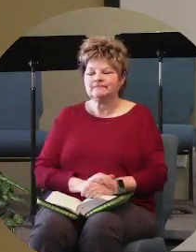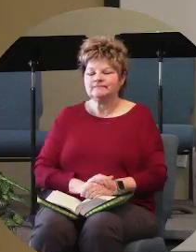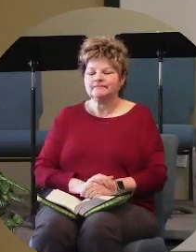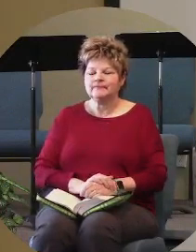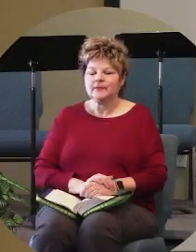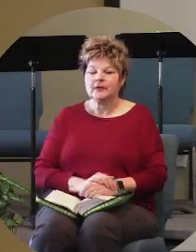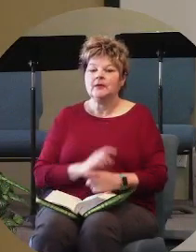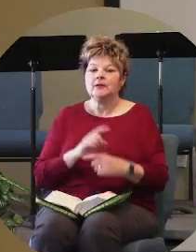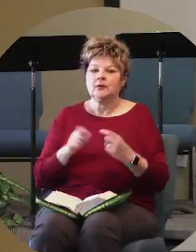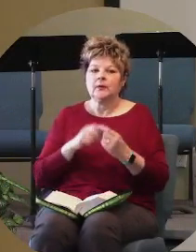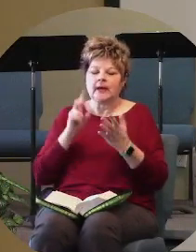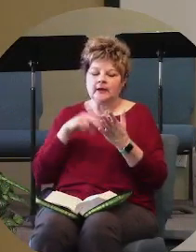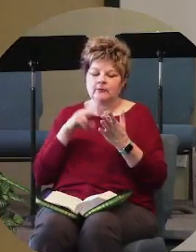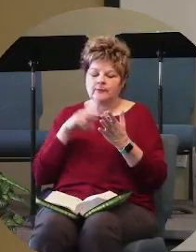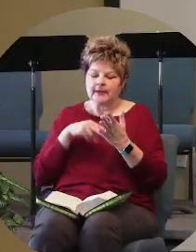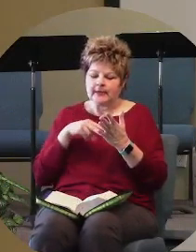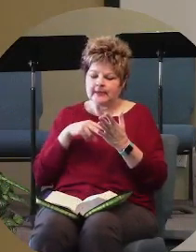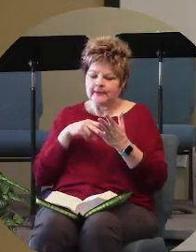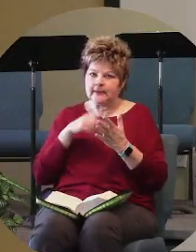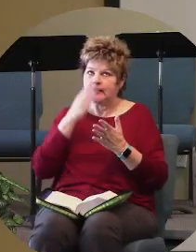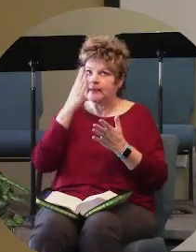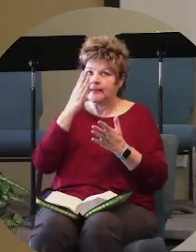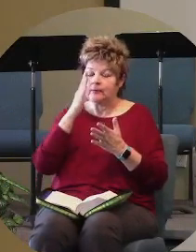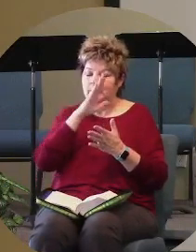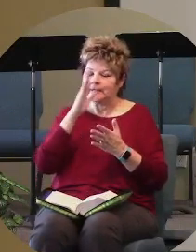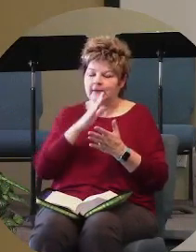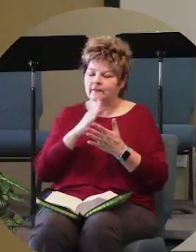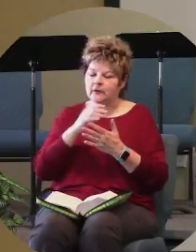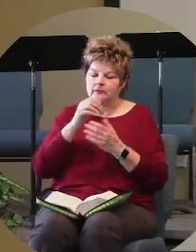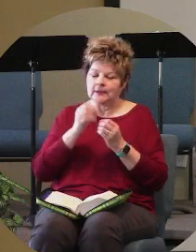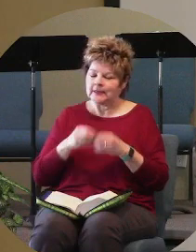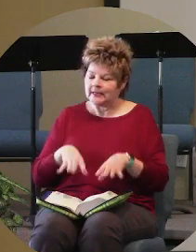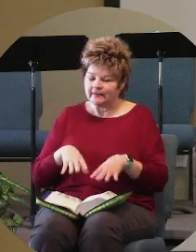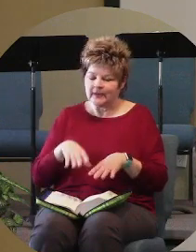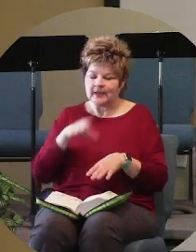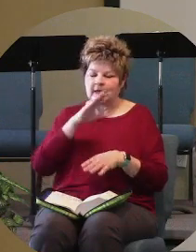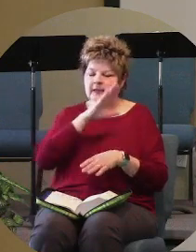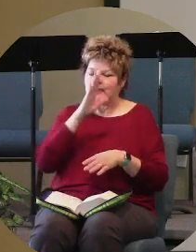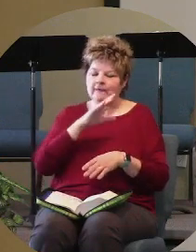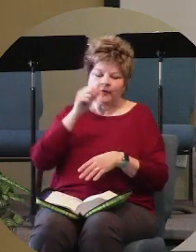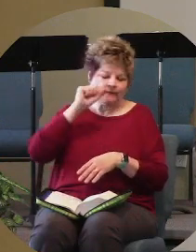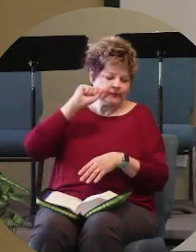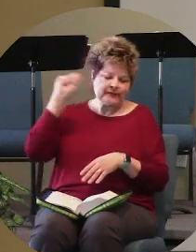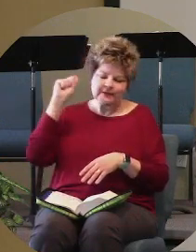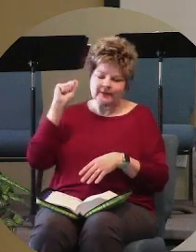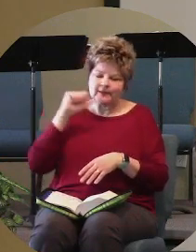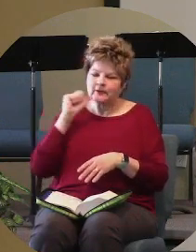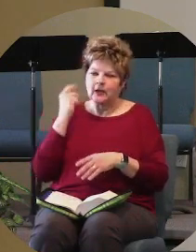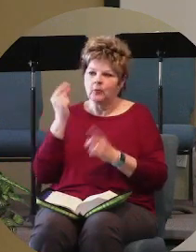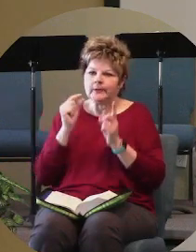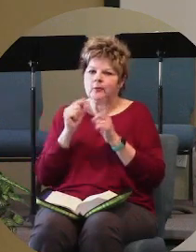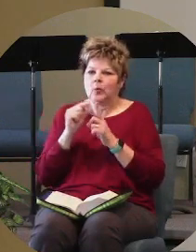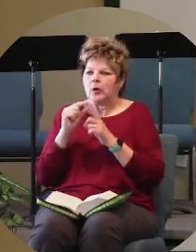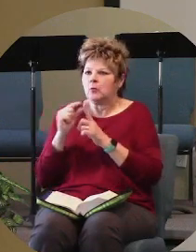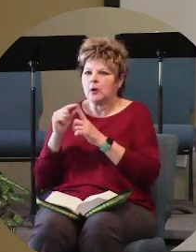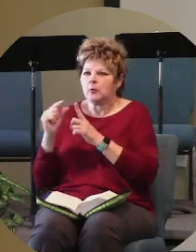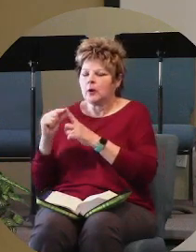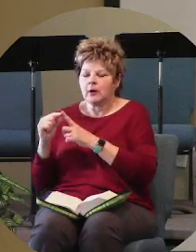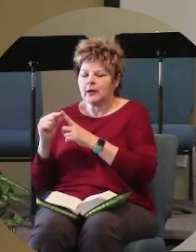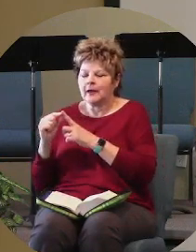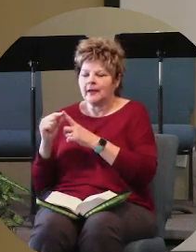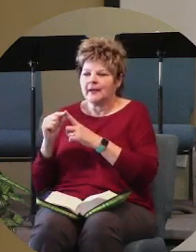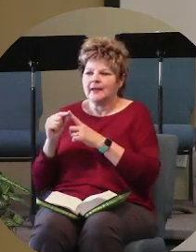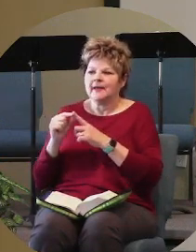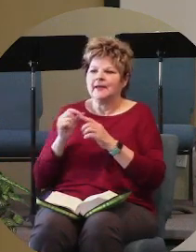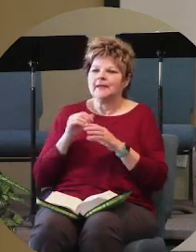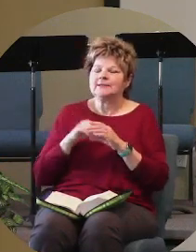That when I read, he will never leave me nor forsake me. That they're not just words. It's born